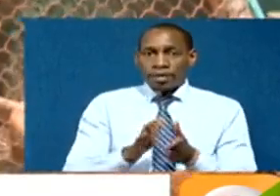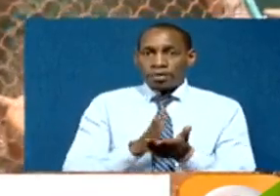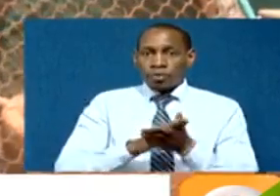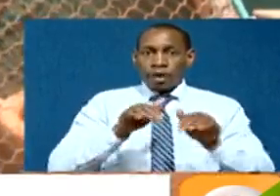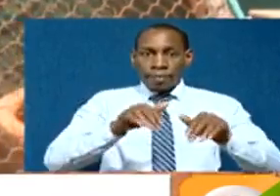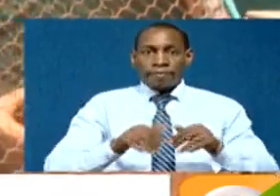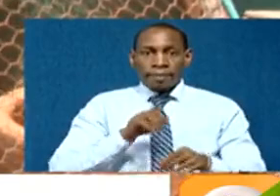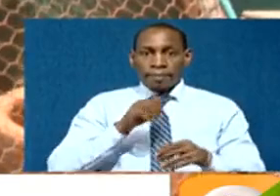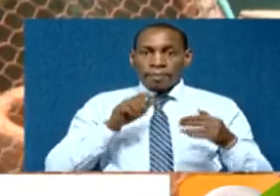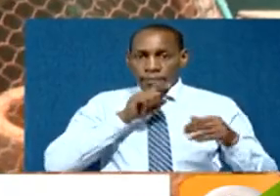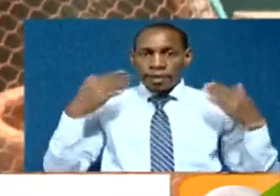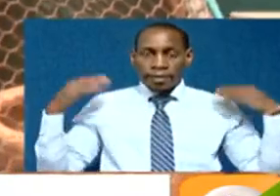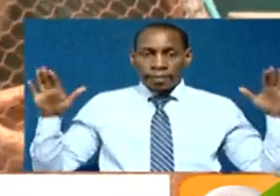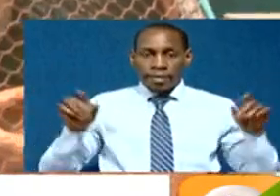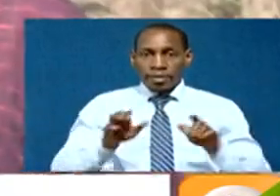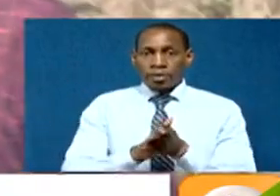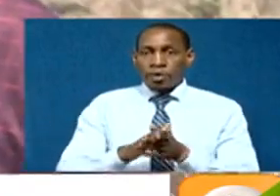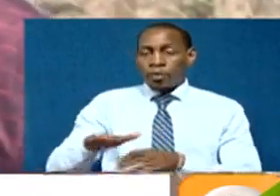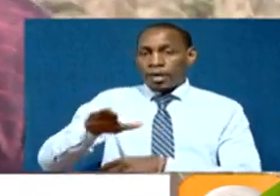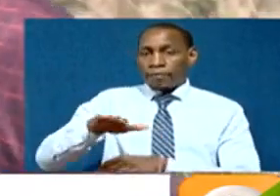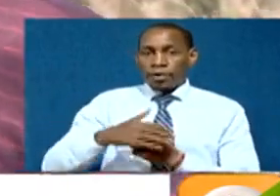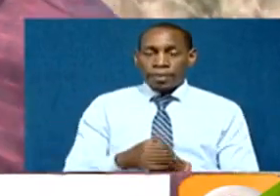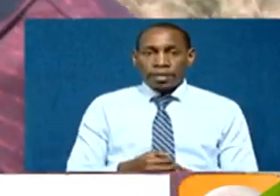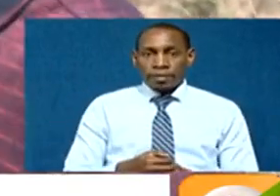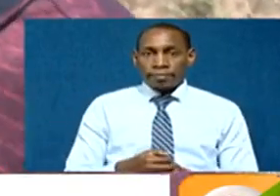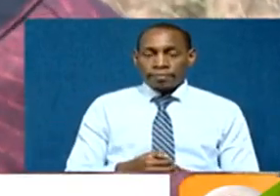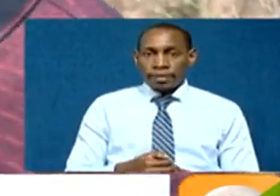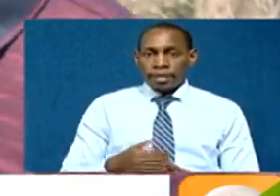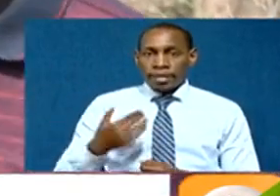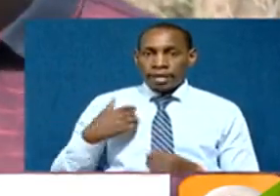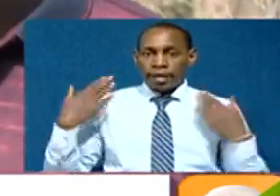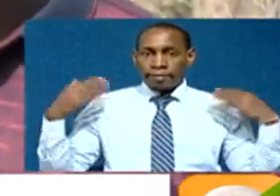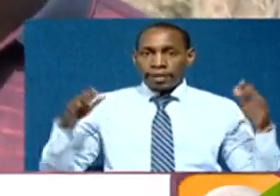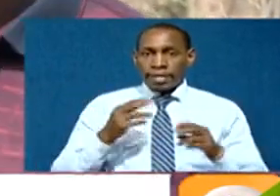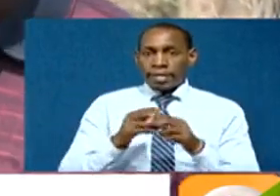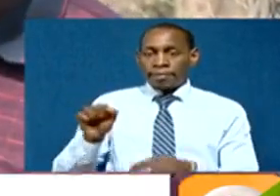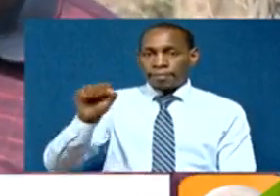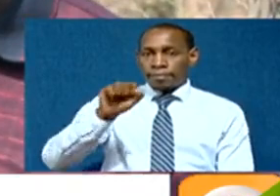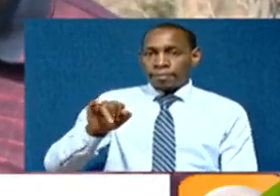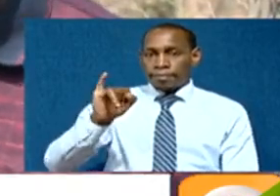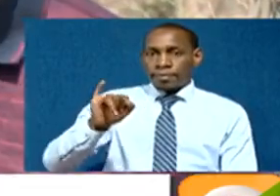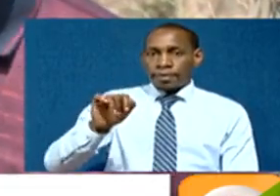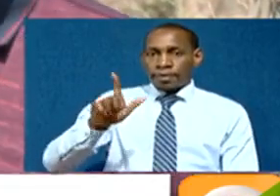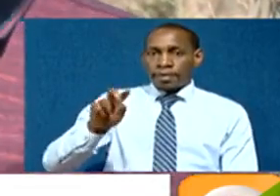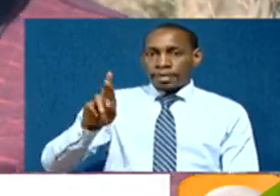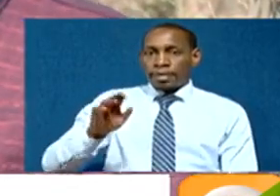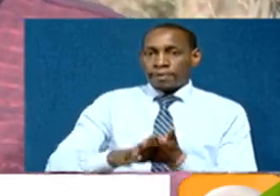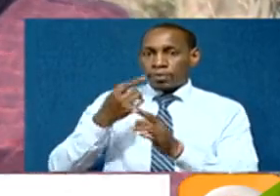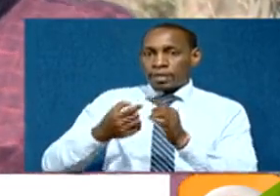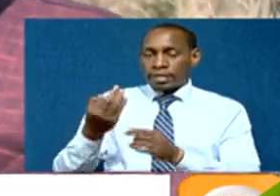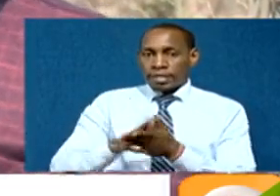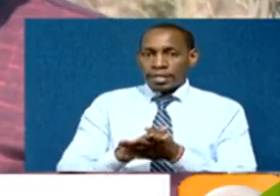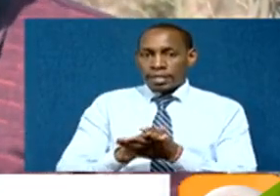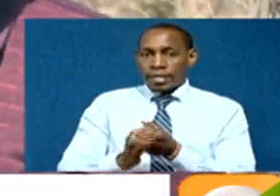of the birds in their new environment. I've been keeping a bird called silver peasants for 3 years, laying